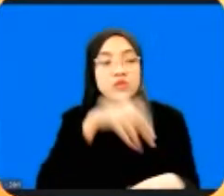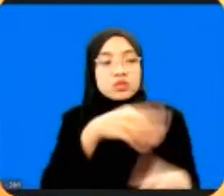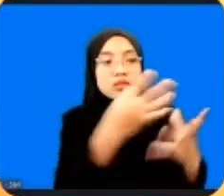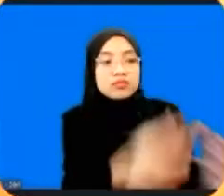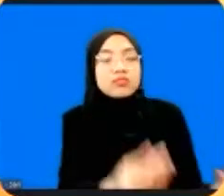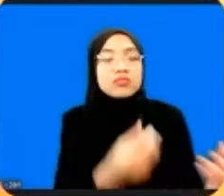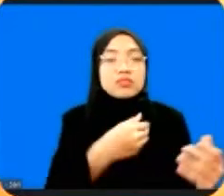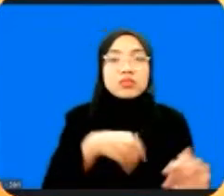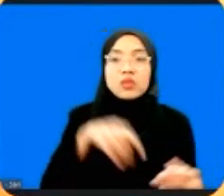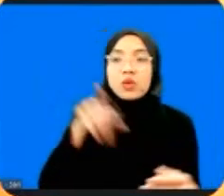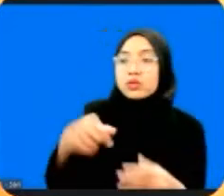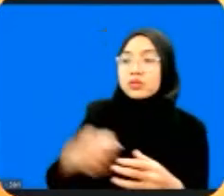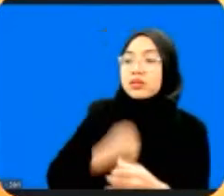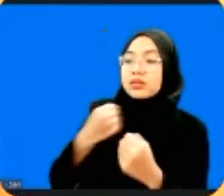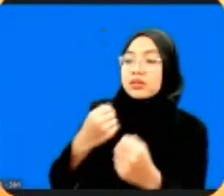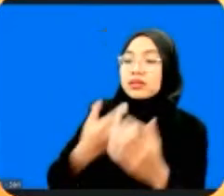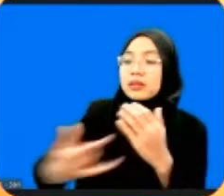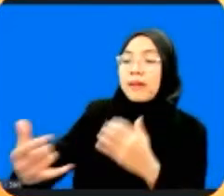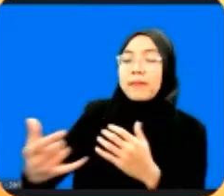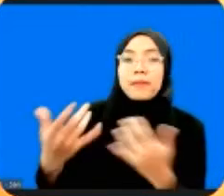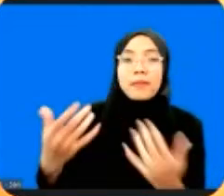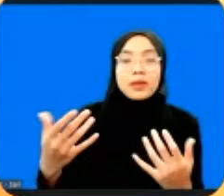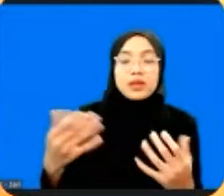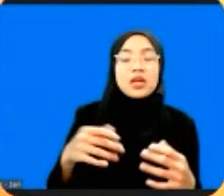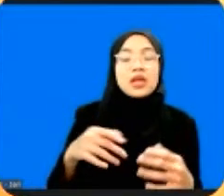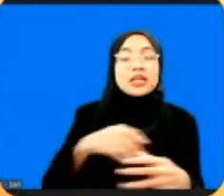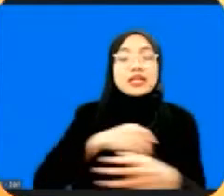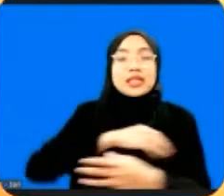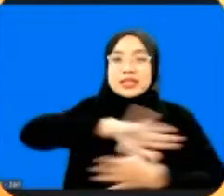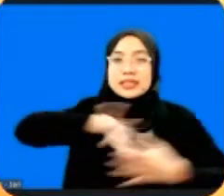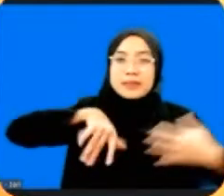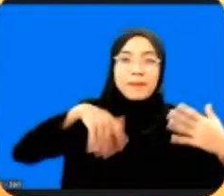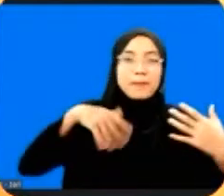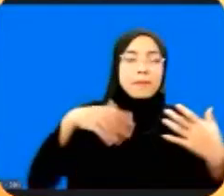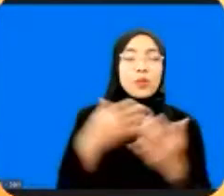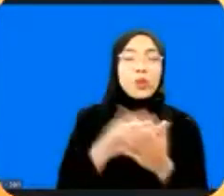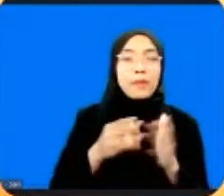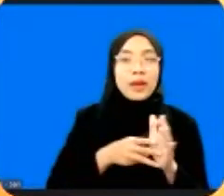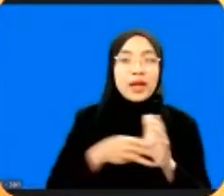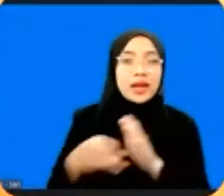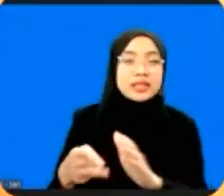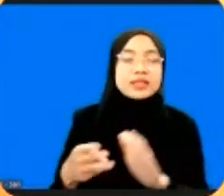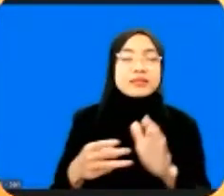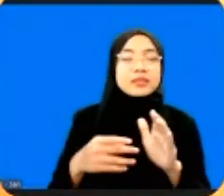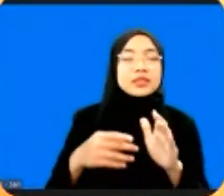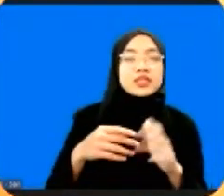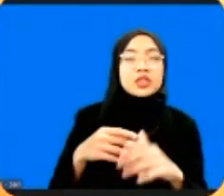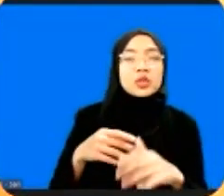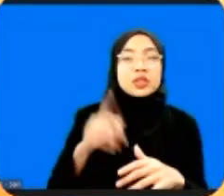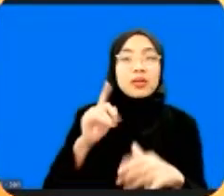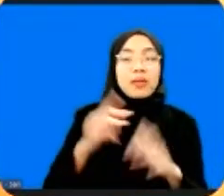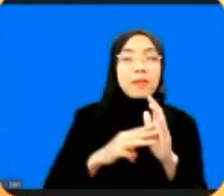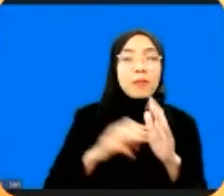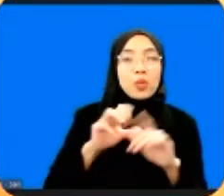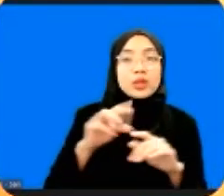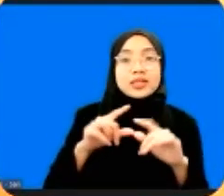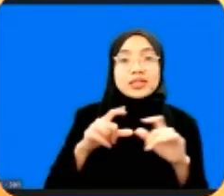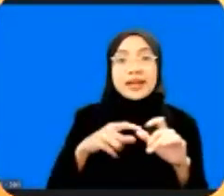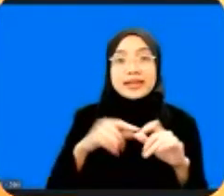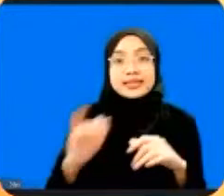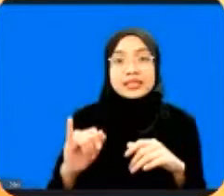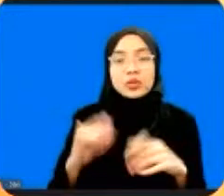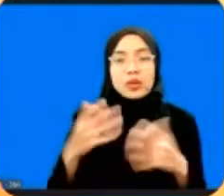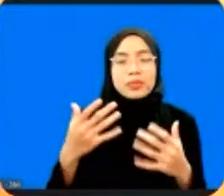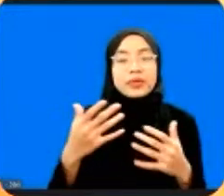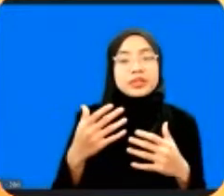for moderation, because moderation is also a form of speech. Moderation is a way for the